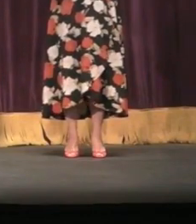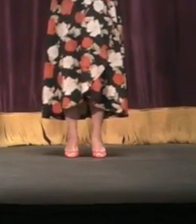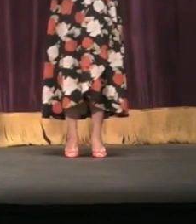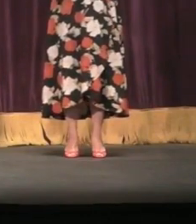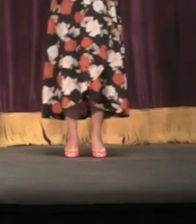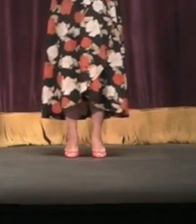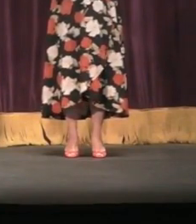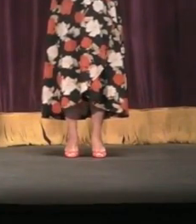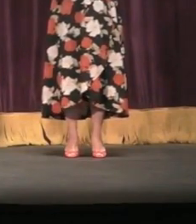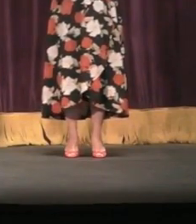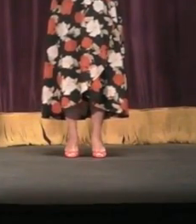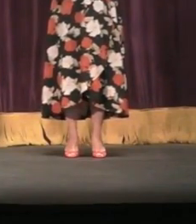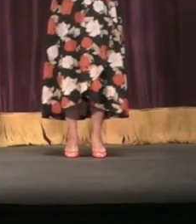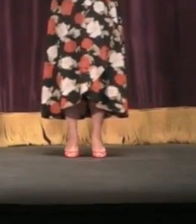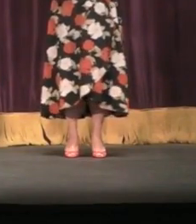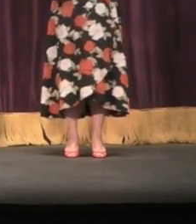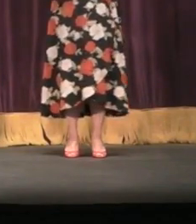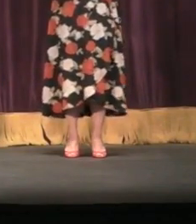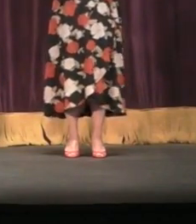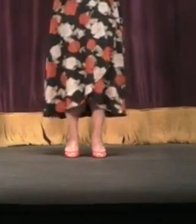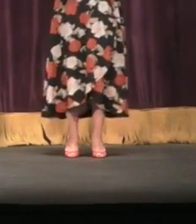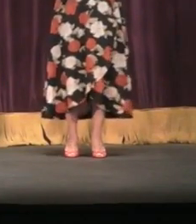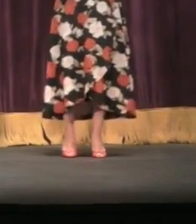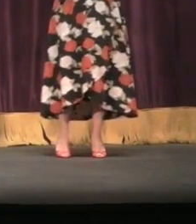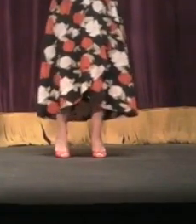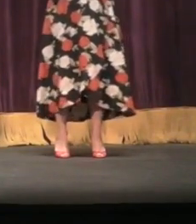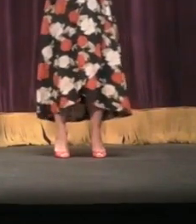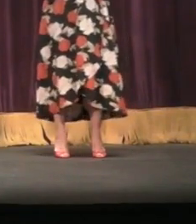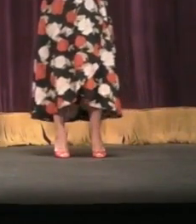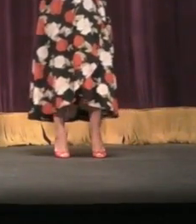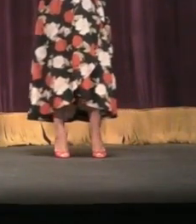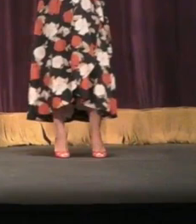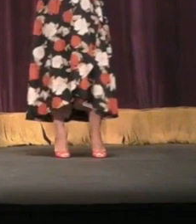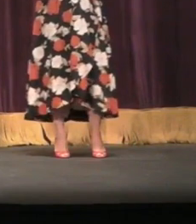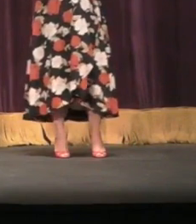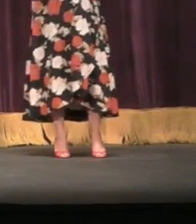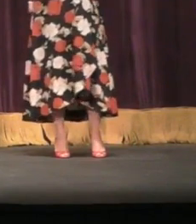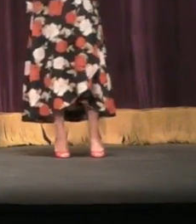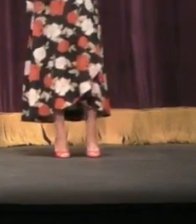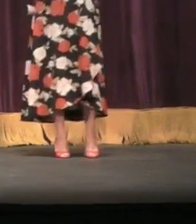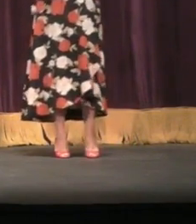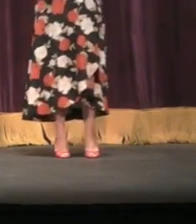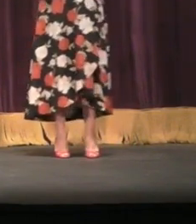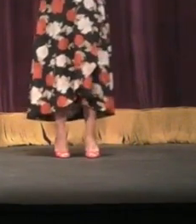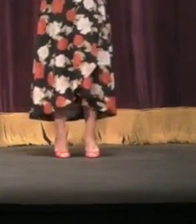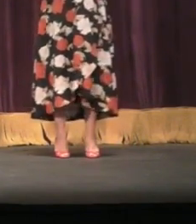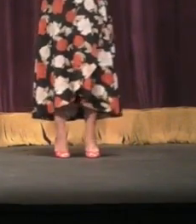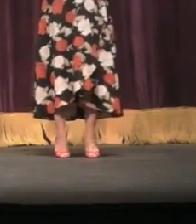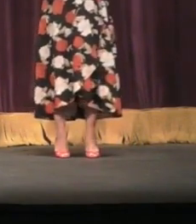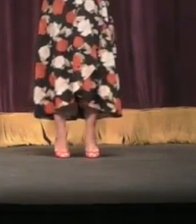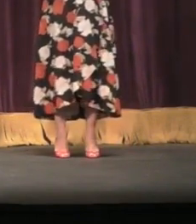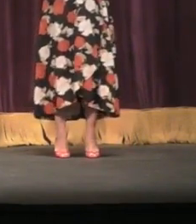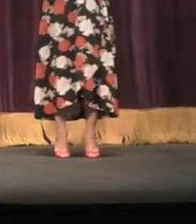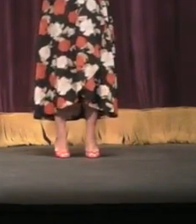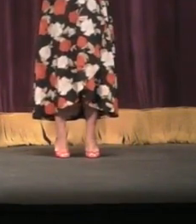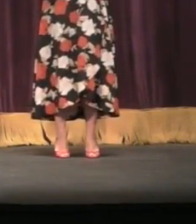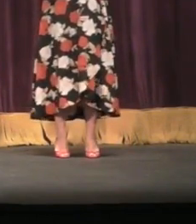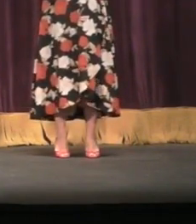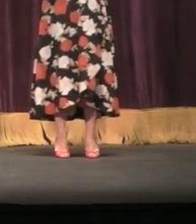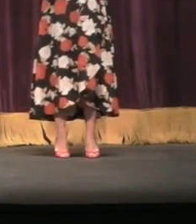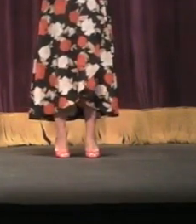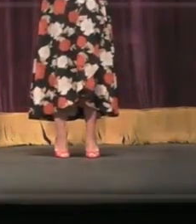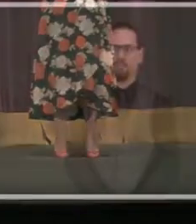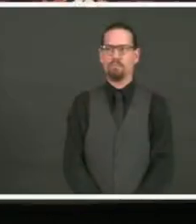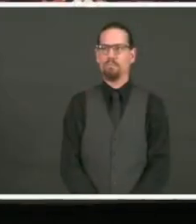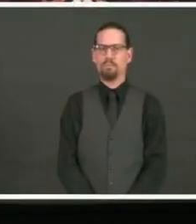I would ask you to continue to tune in Wednesdays at 1 o'clock. We have a ton of information every Wednesday. We're trying to keep everything to one day a week, and